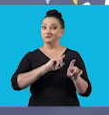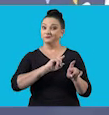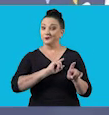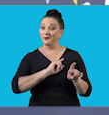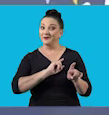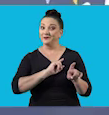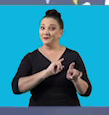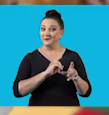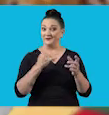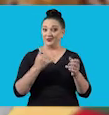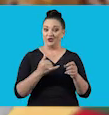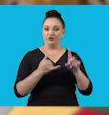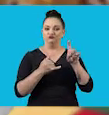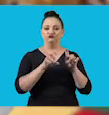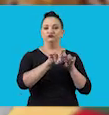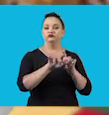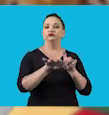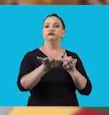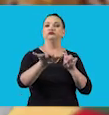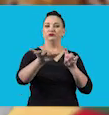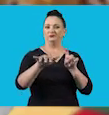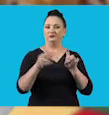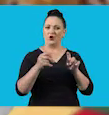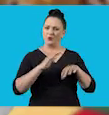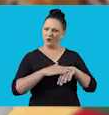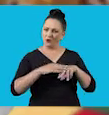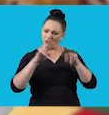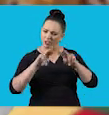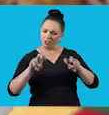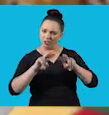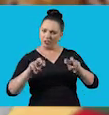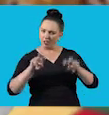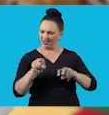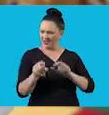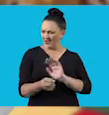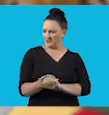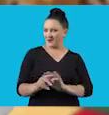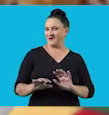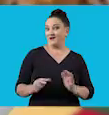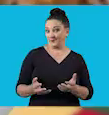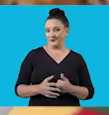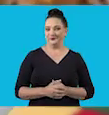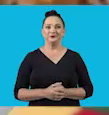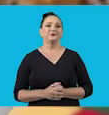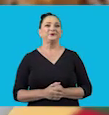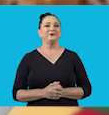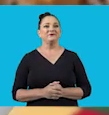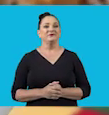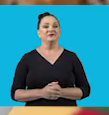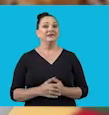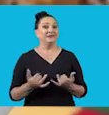room? So in this lesson, we're going to be trying to explore why and how this happens. But